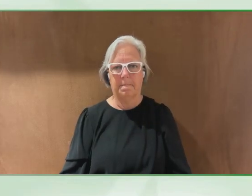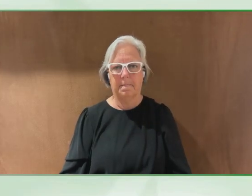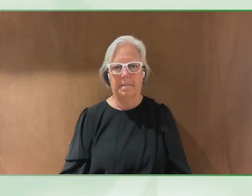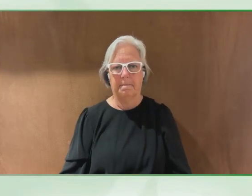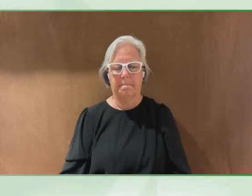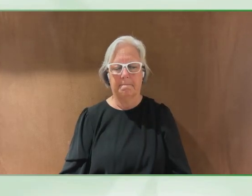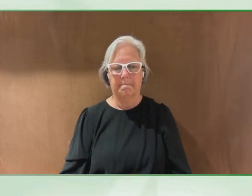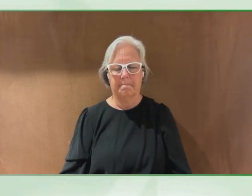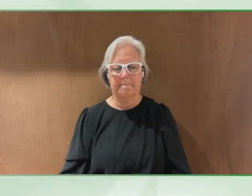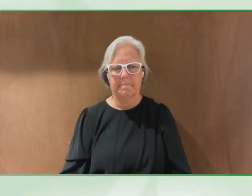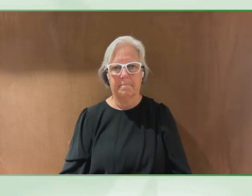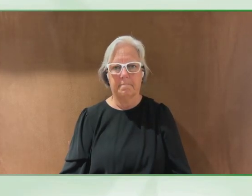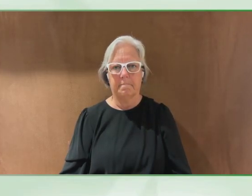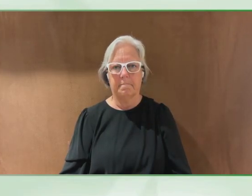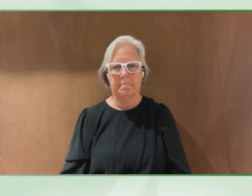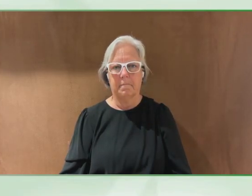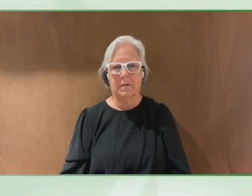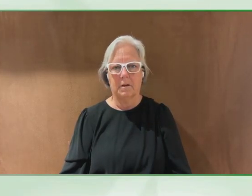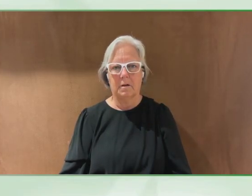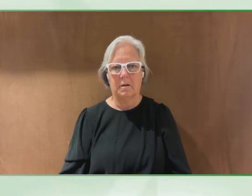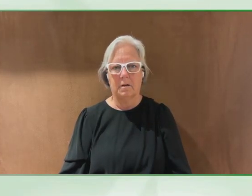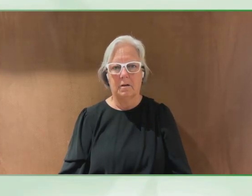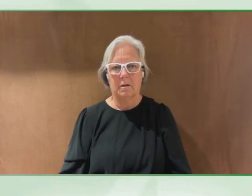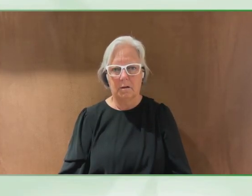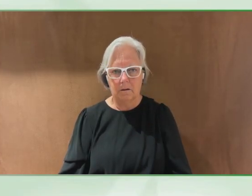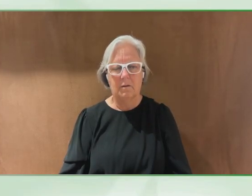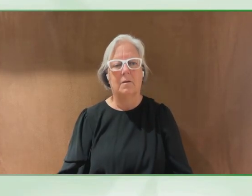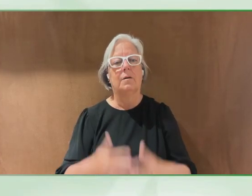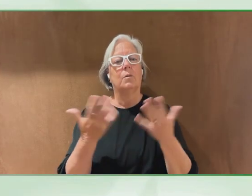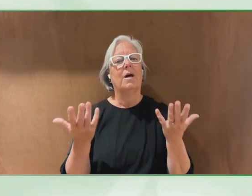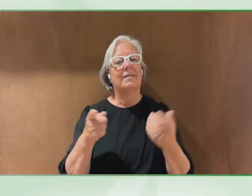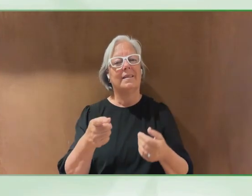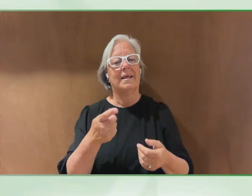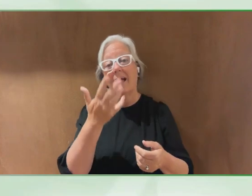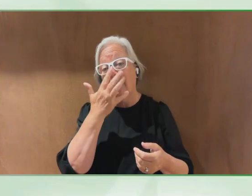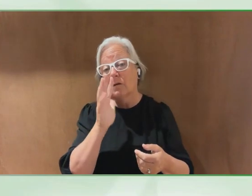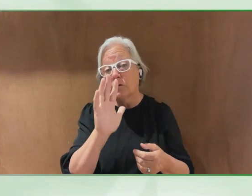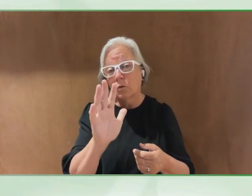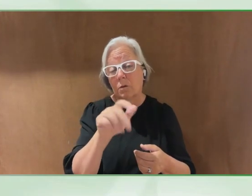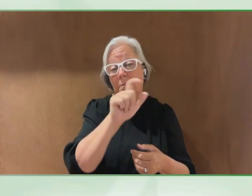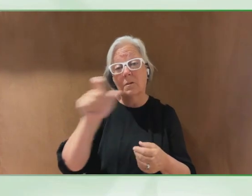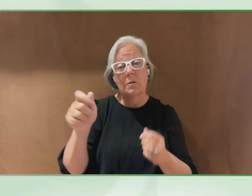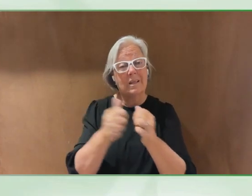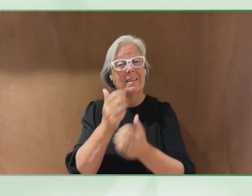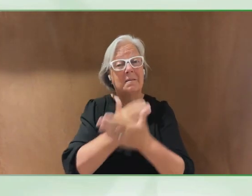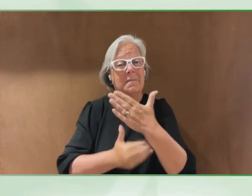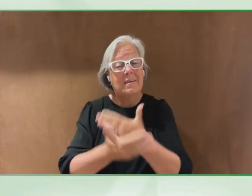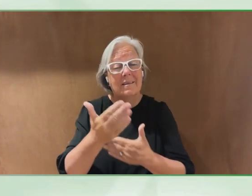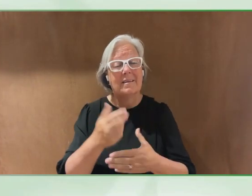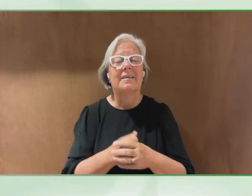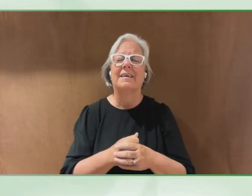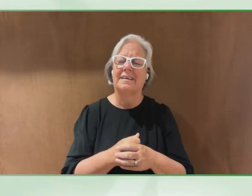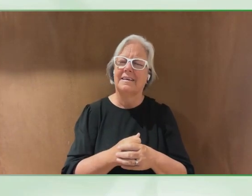I think in terms of attitudes towards young people with disabilities, it's an interesting topic because in